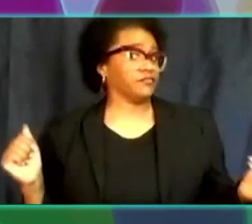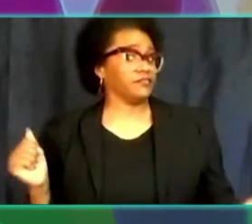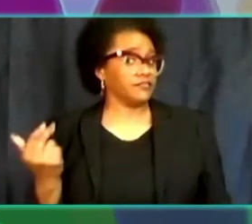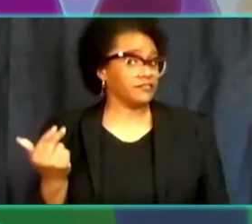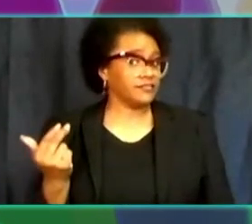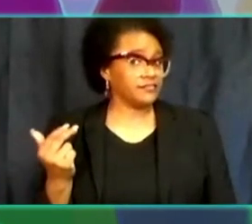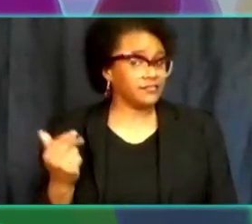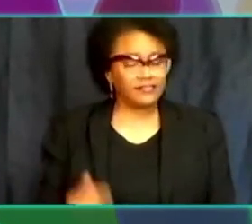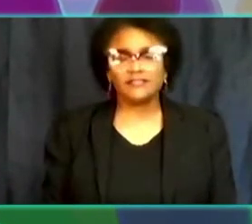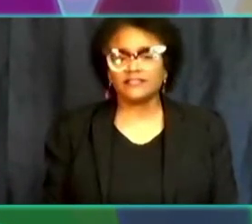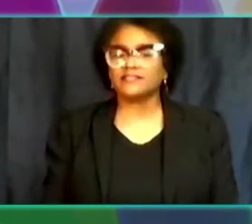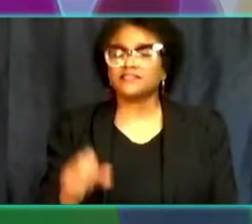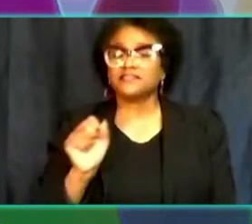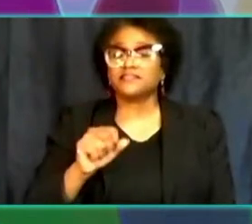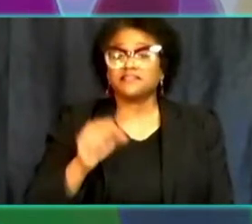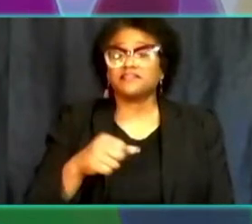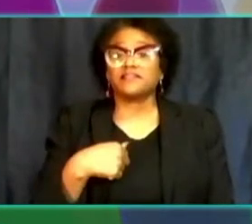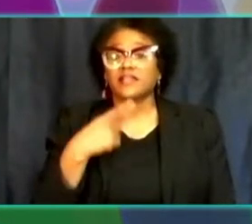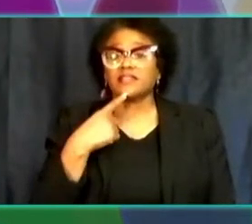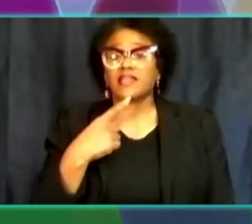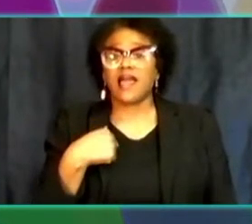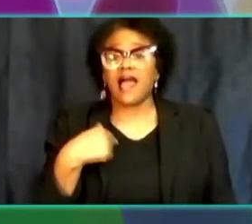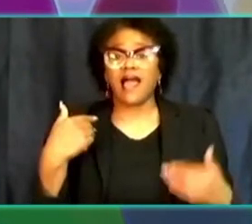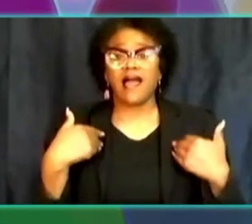Yeah, I would say that I have a